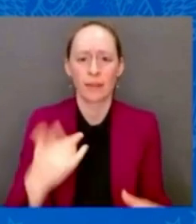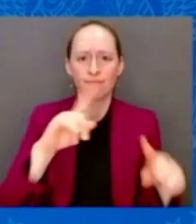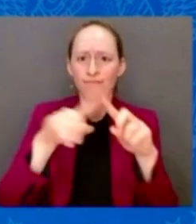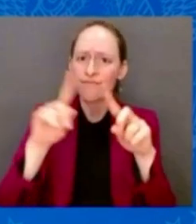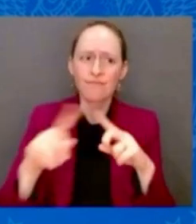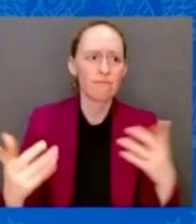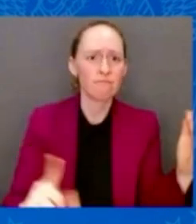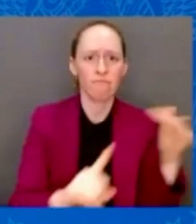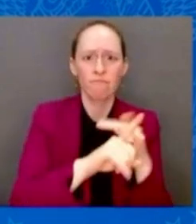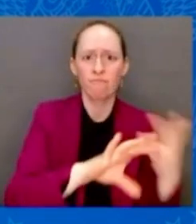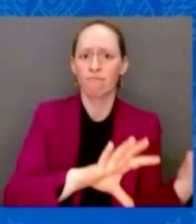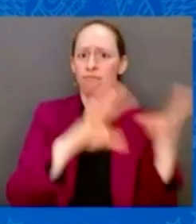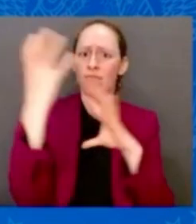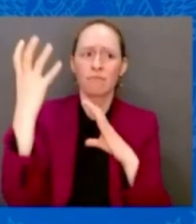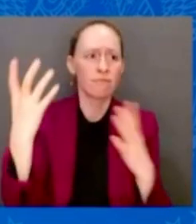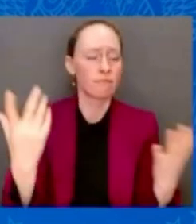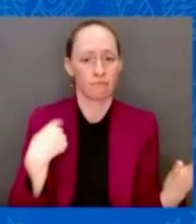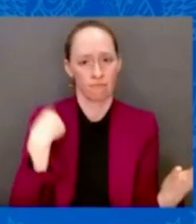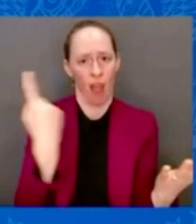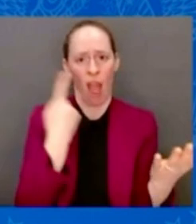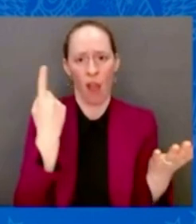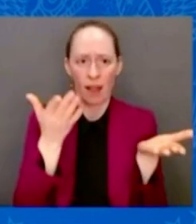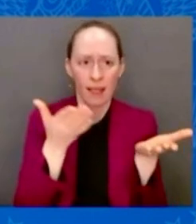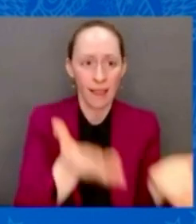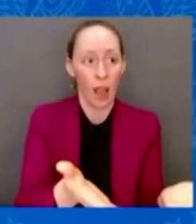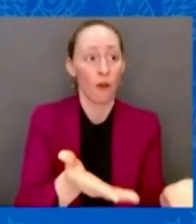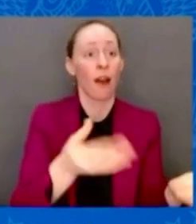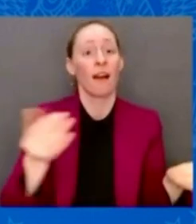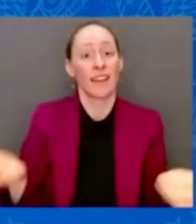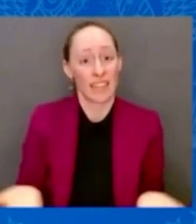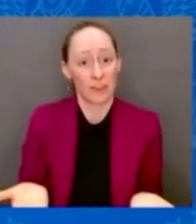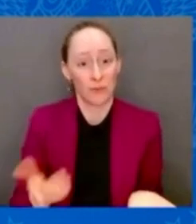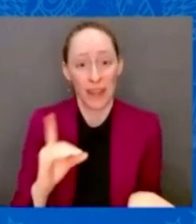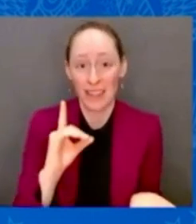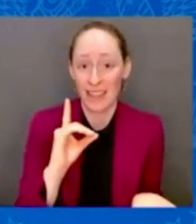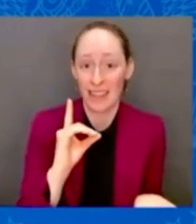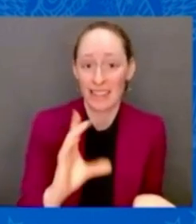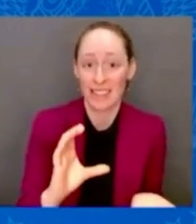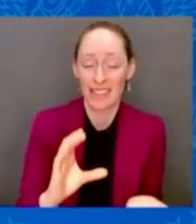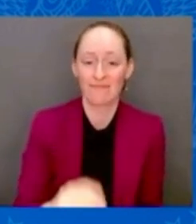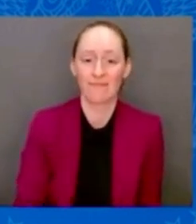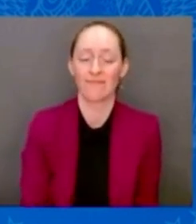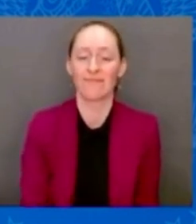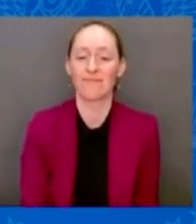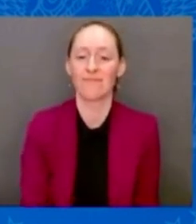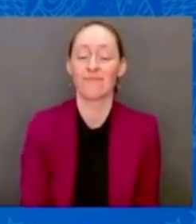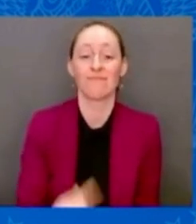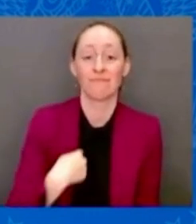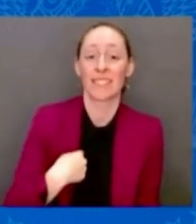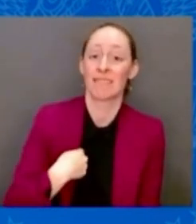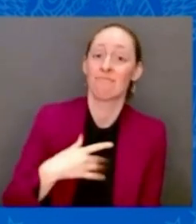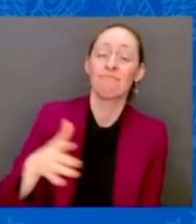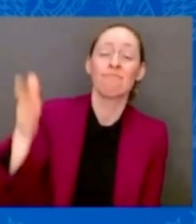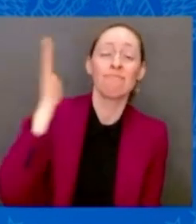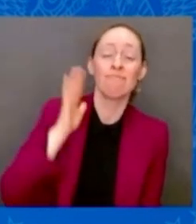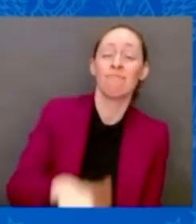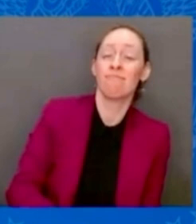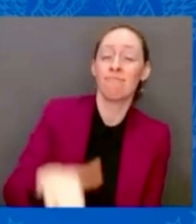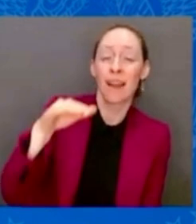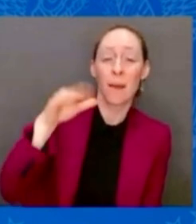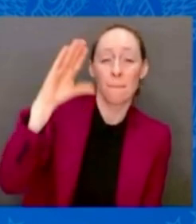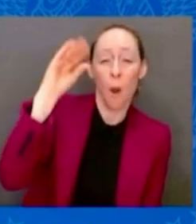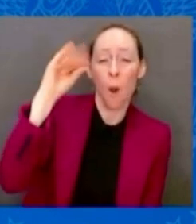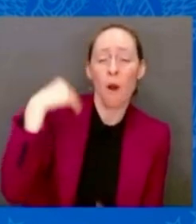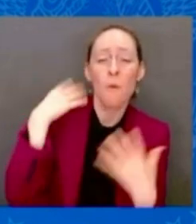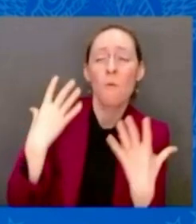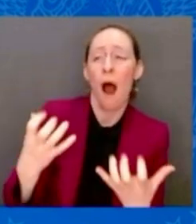a kid, I knew I wanted to be a firefighter. Every time fire trucks drove down the road, I chased them. At 16 years old, I became a junior firefighter, and the